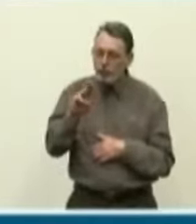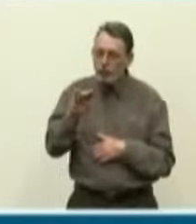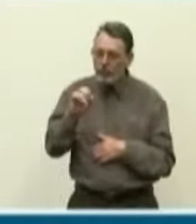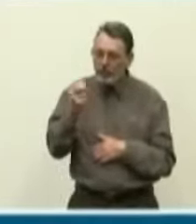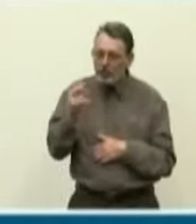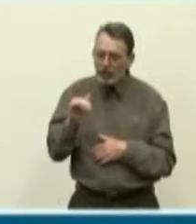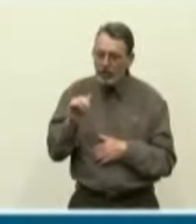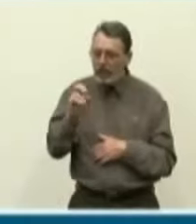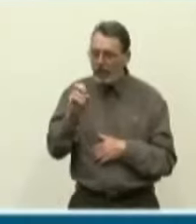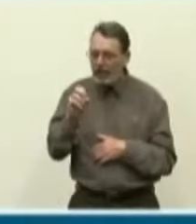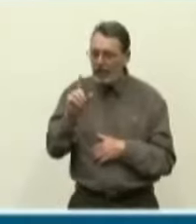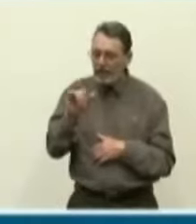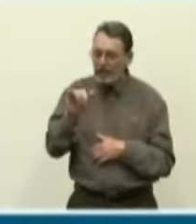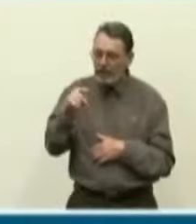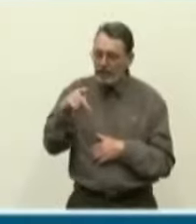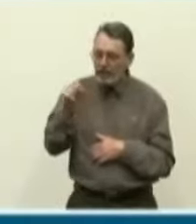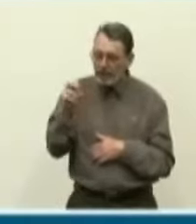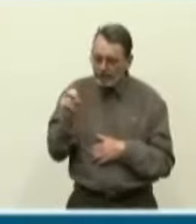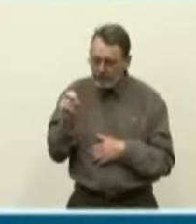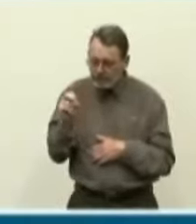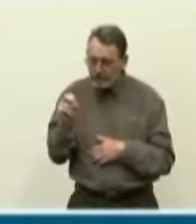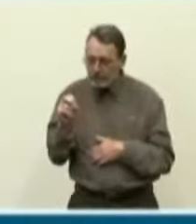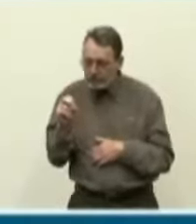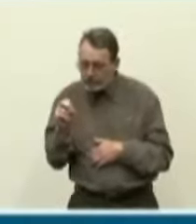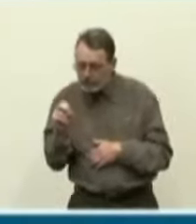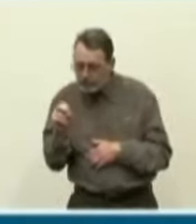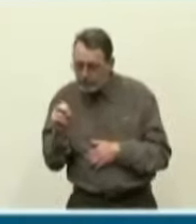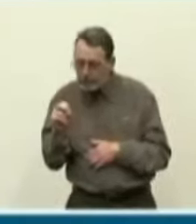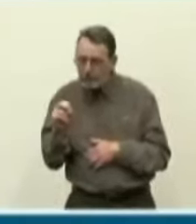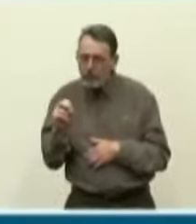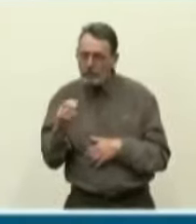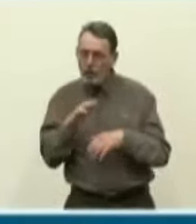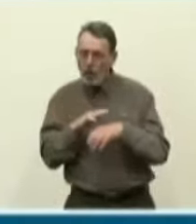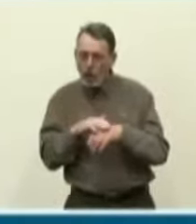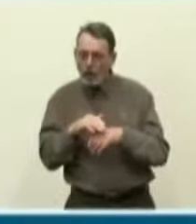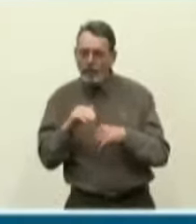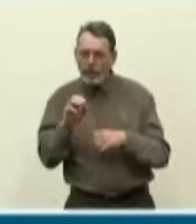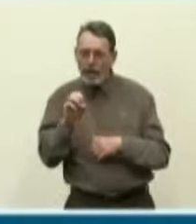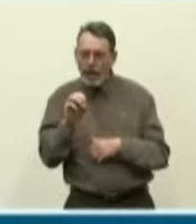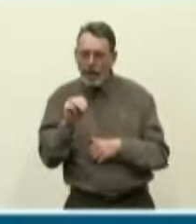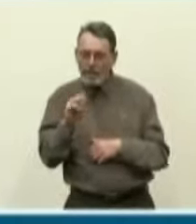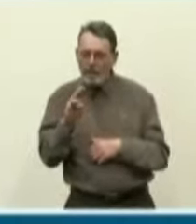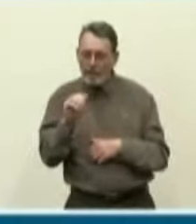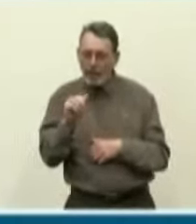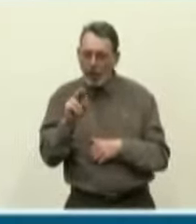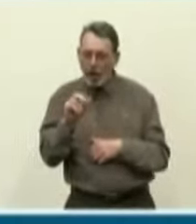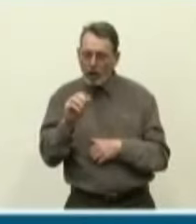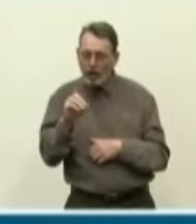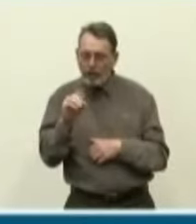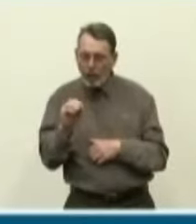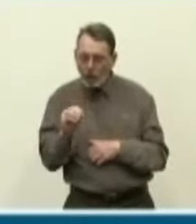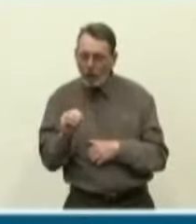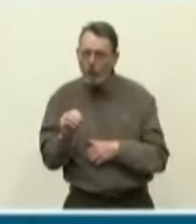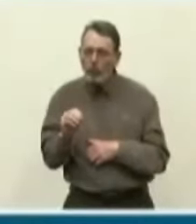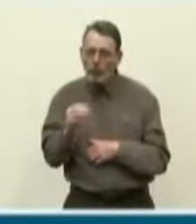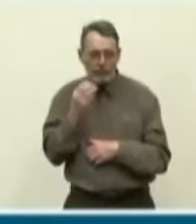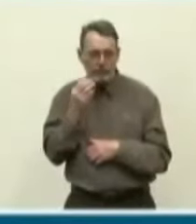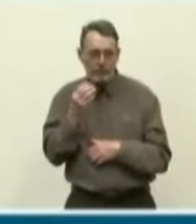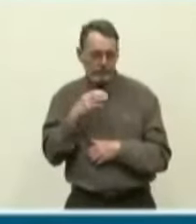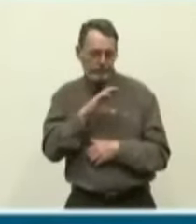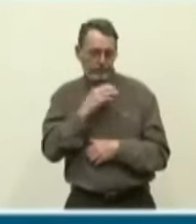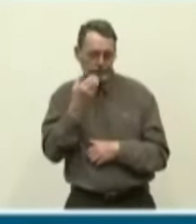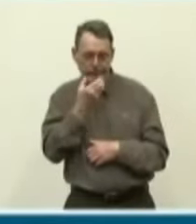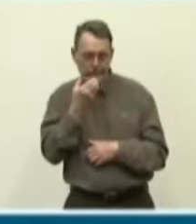And 44. Last seen southbound on the Embarcadero. Info only. This is Adam 13 Charles' vehicle, and that